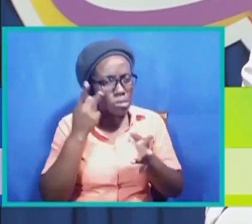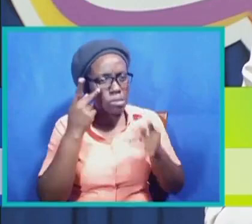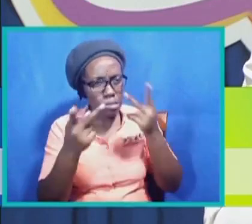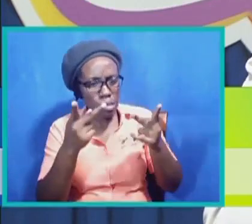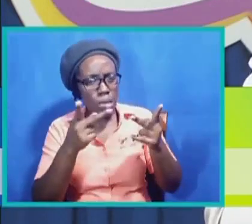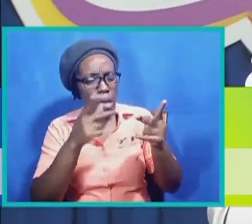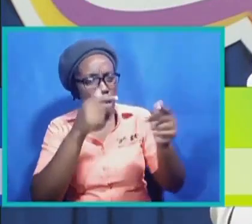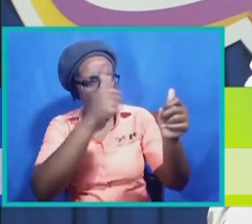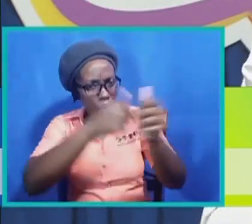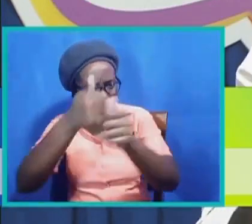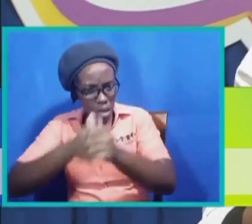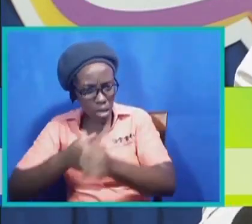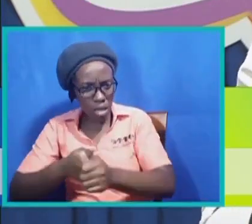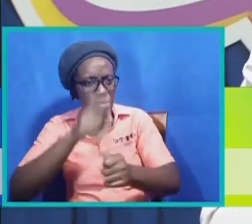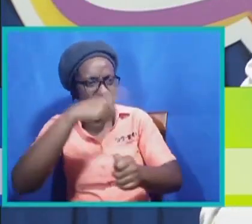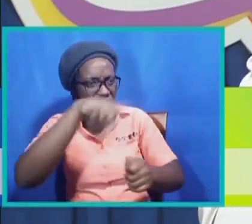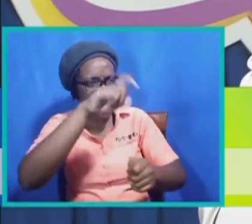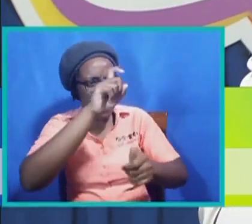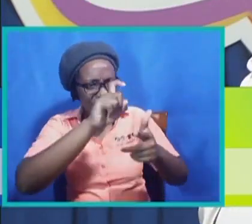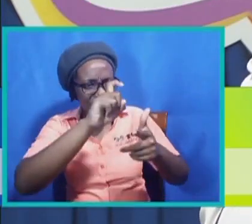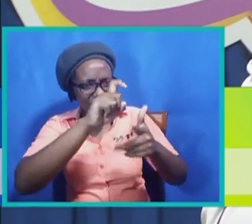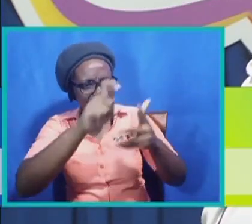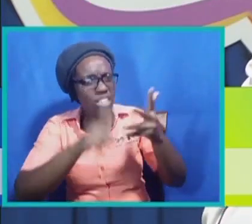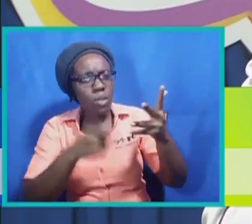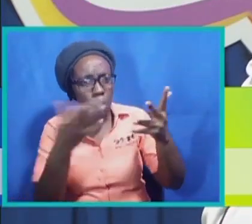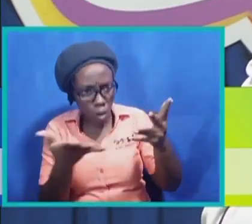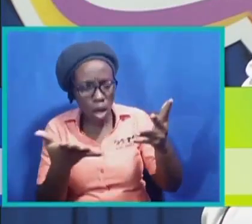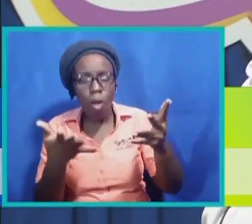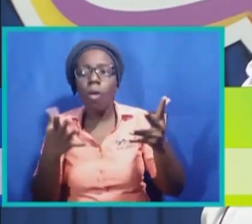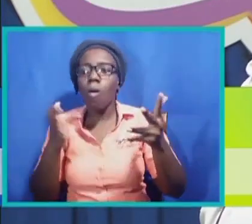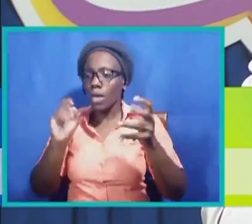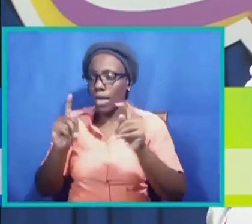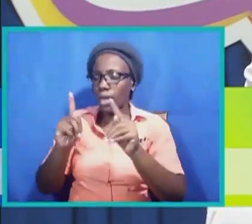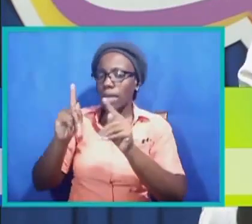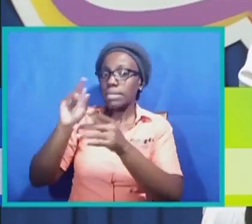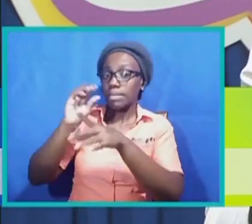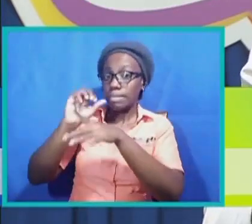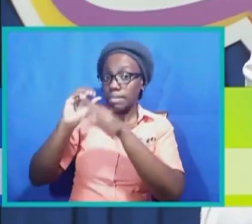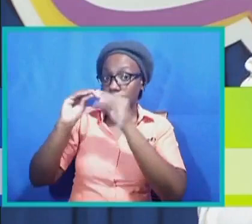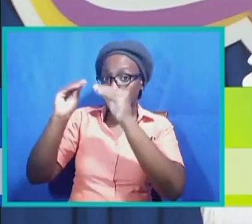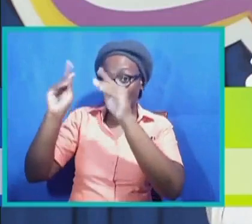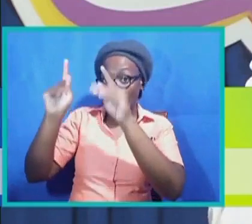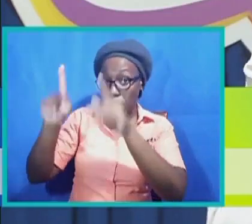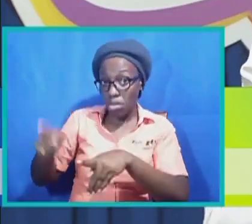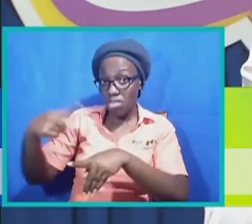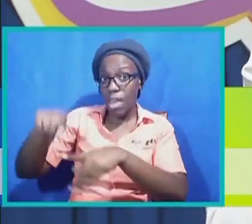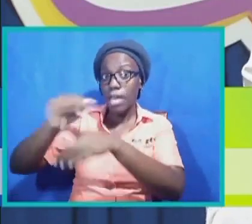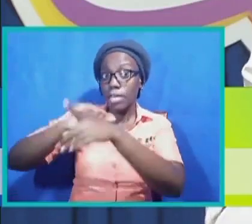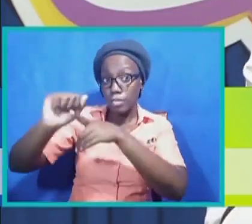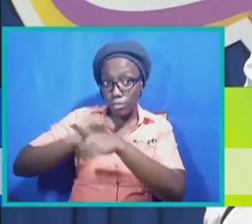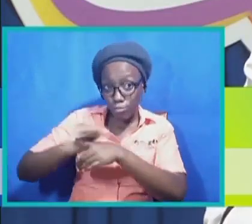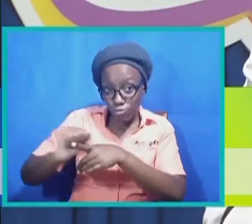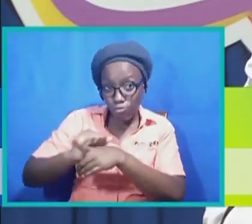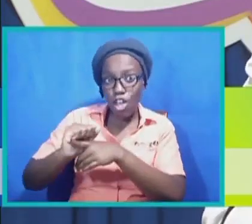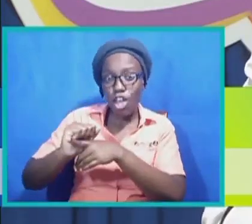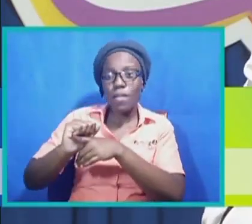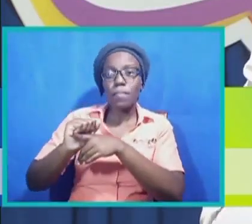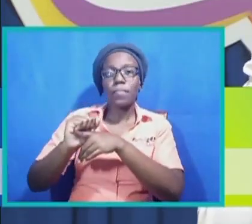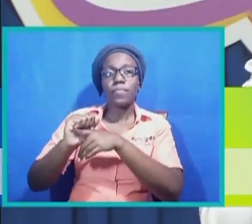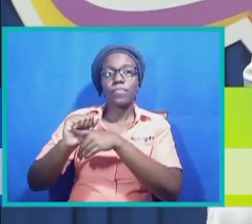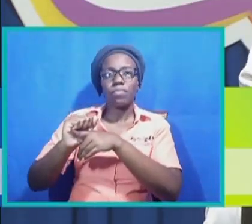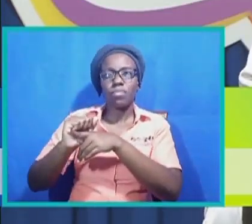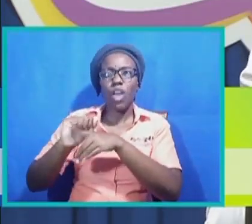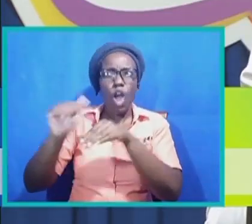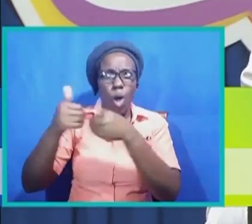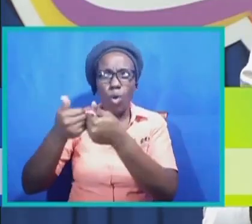And the teachers are trained. We, in fact, did an online certificate. And we have made it